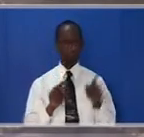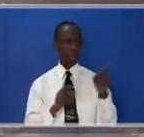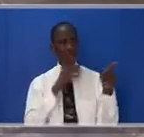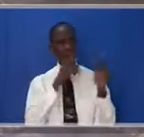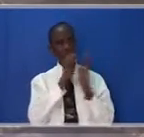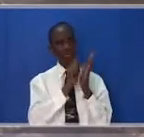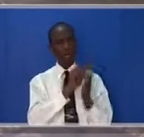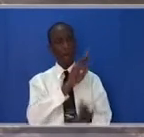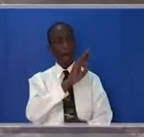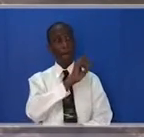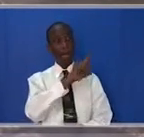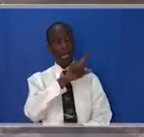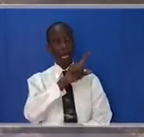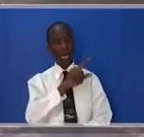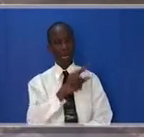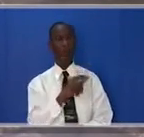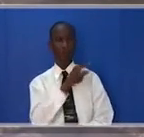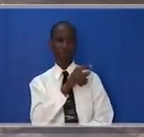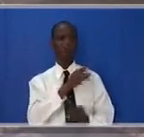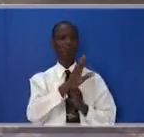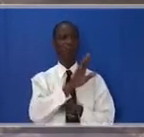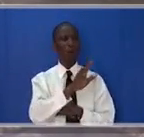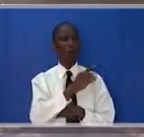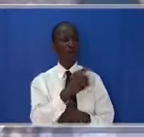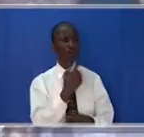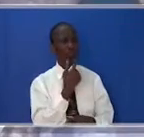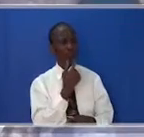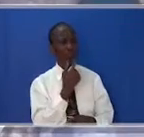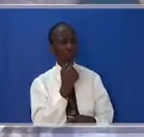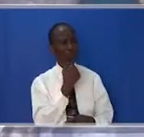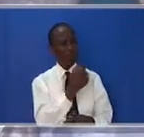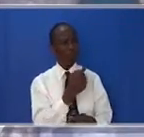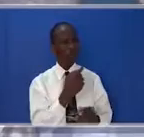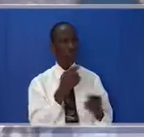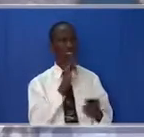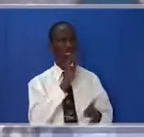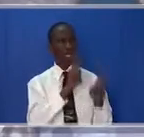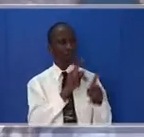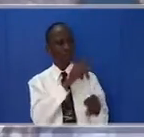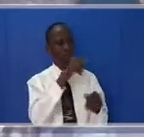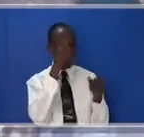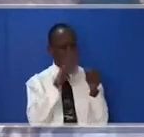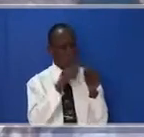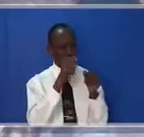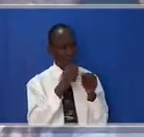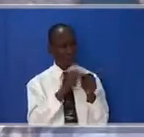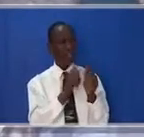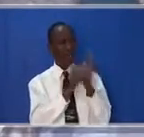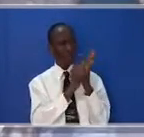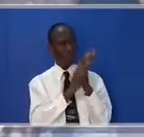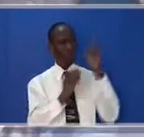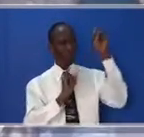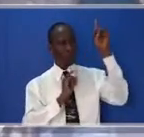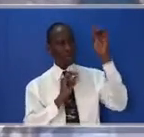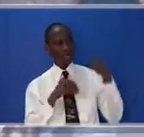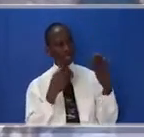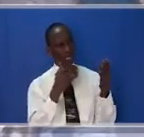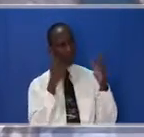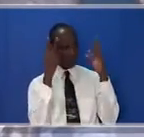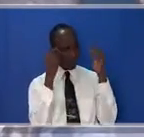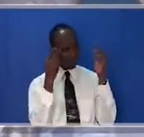Malachi, dear no. O Yankupontri, Israel, my Aguni Jina, Mra, or Disha Moses. Who are people saying, our friend,